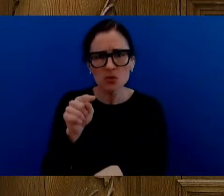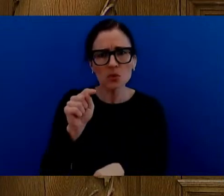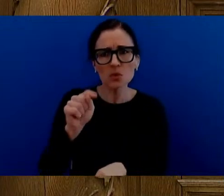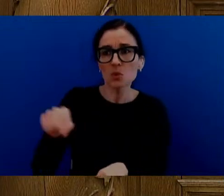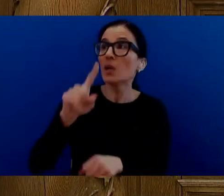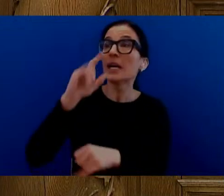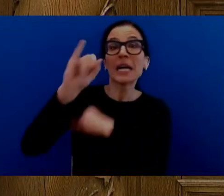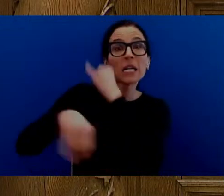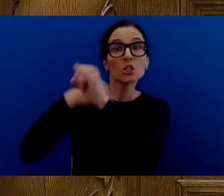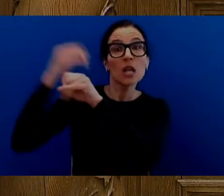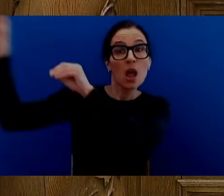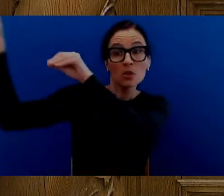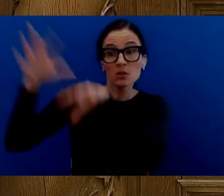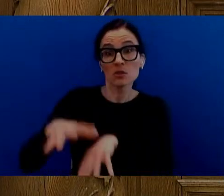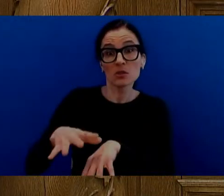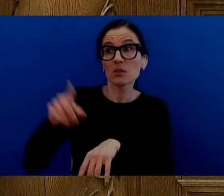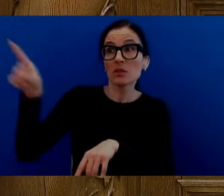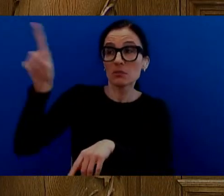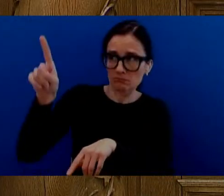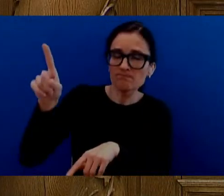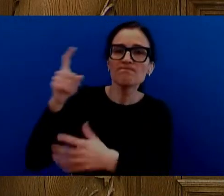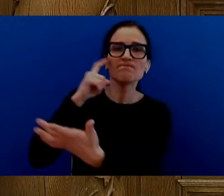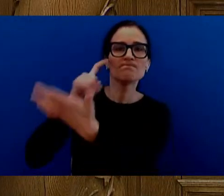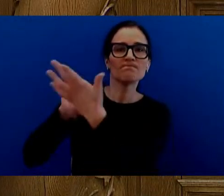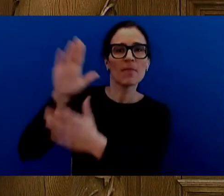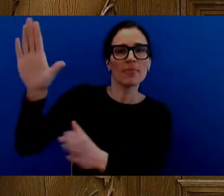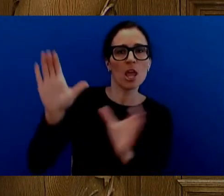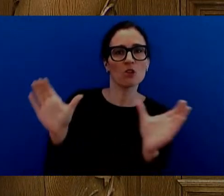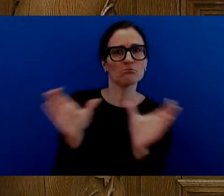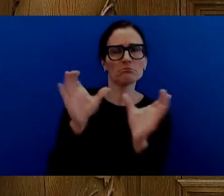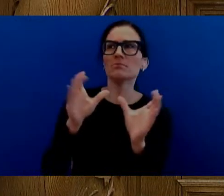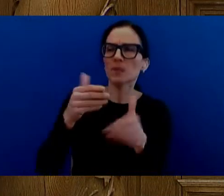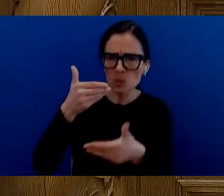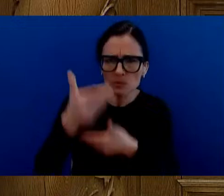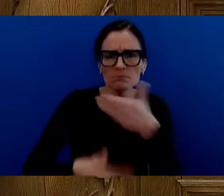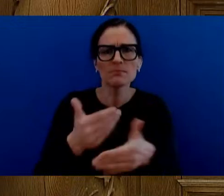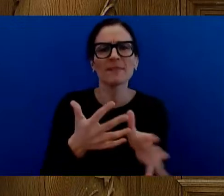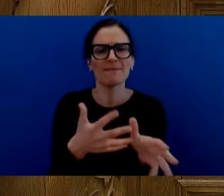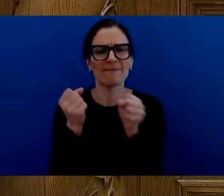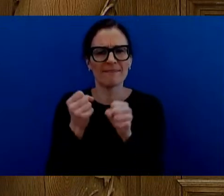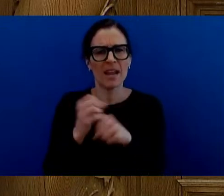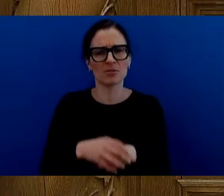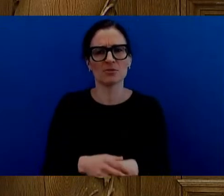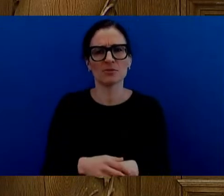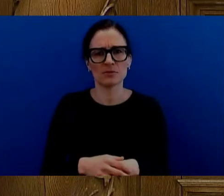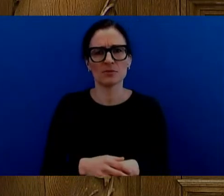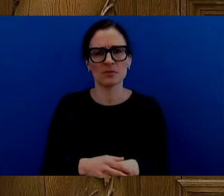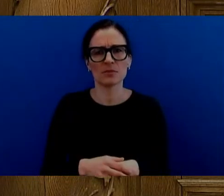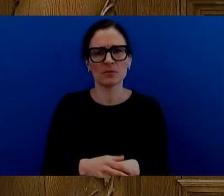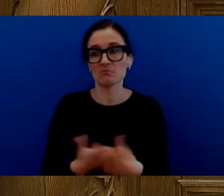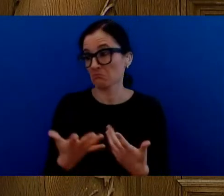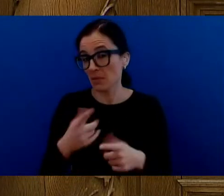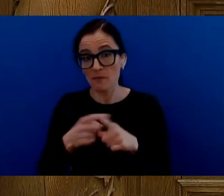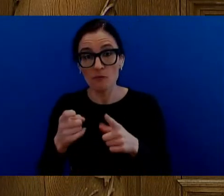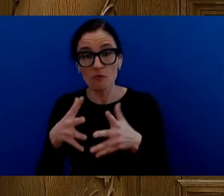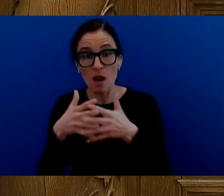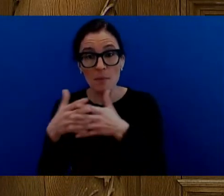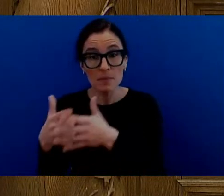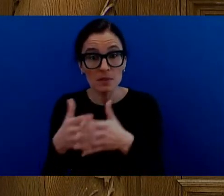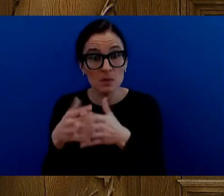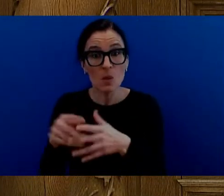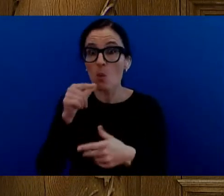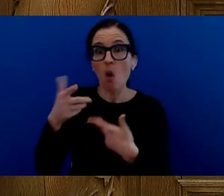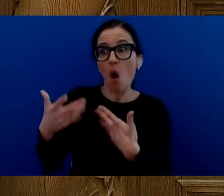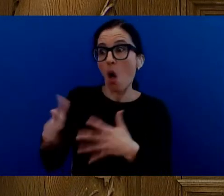includes attracting the best and brightest medical professionals from the United States who are already drawn to the benefits of our public